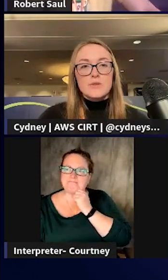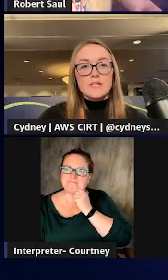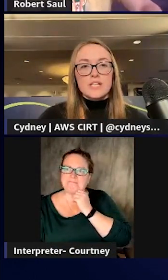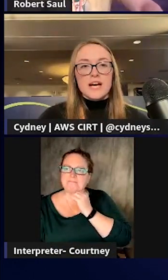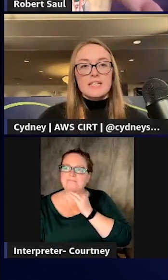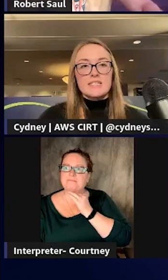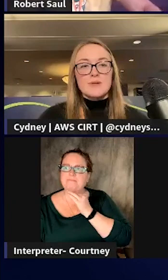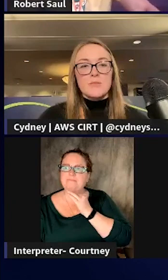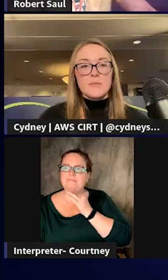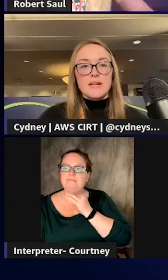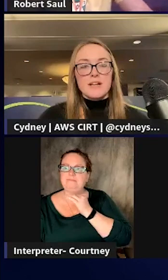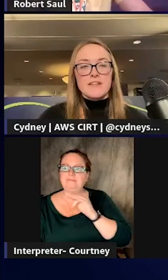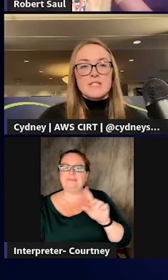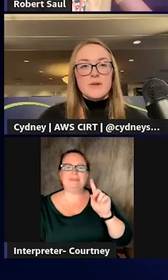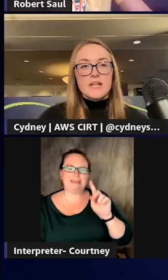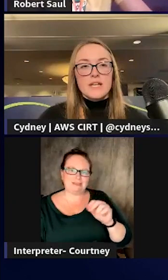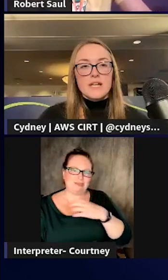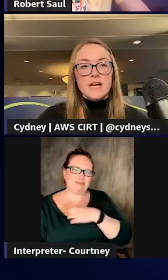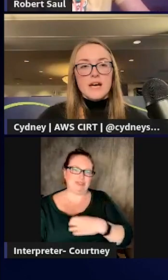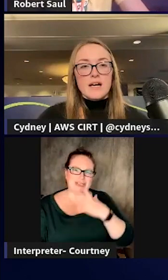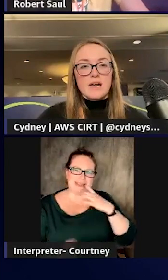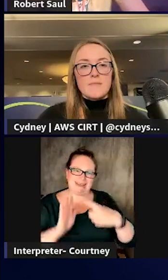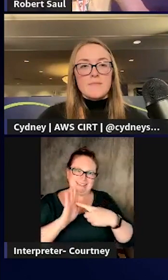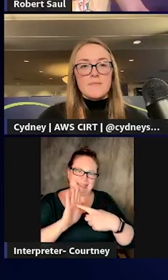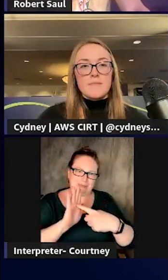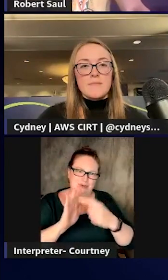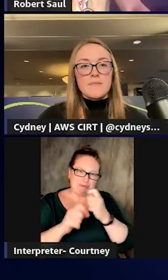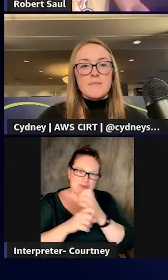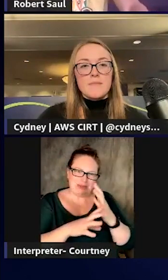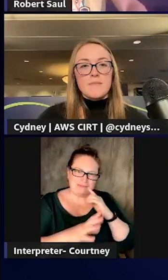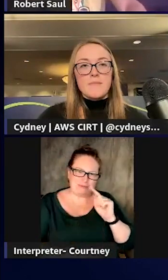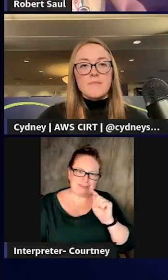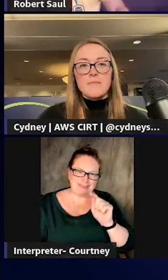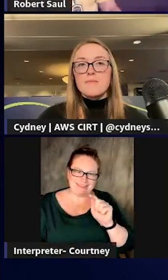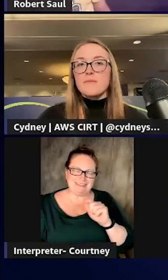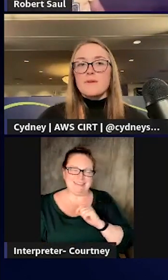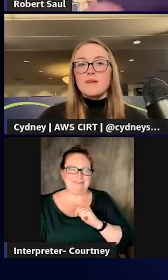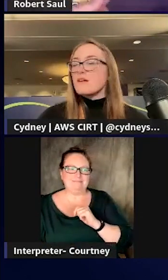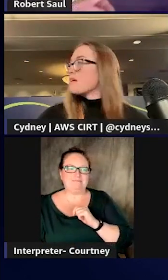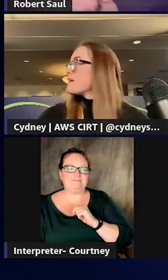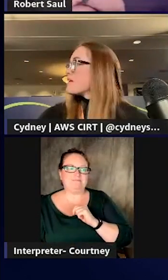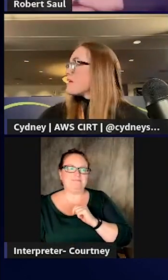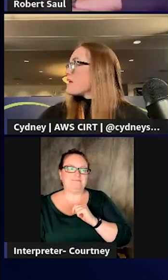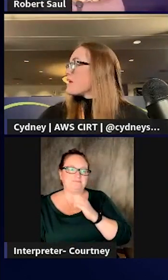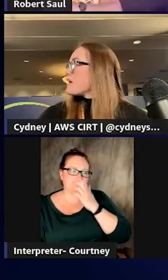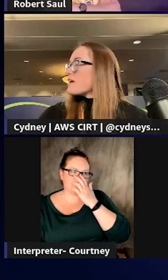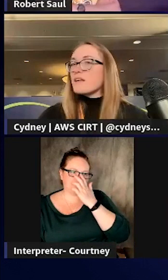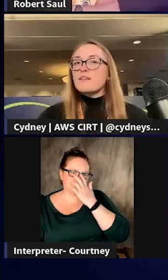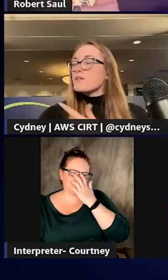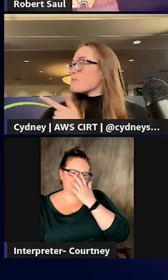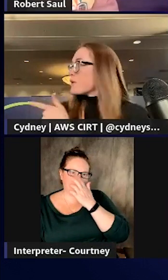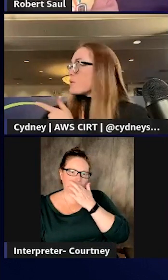I do wish I had a demo prepared on this one. Let's just make sure we get it posted.